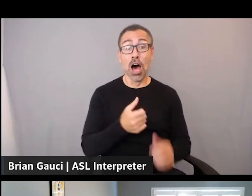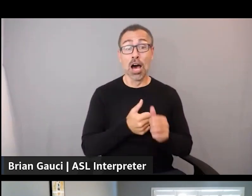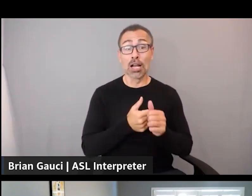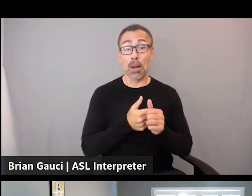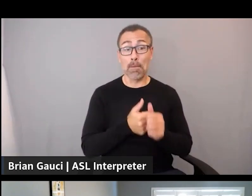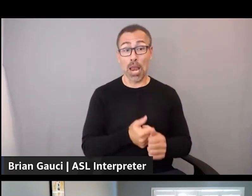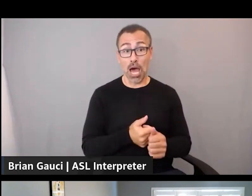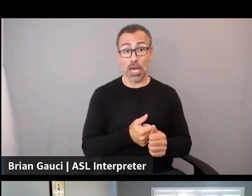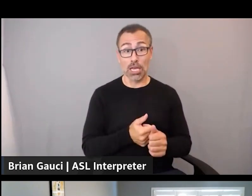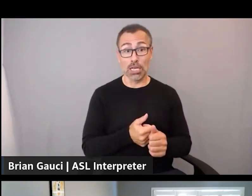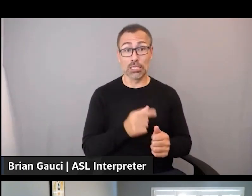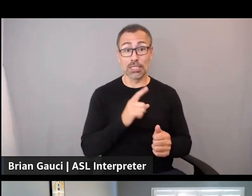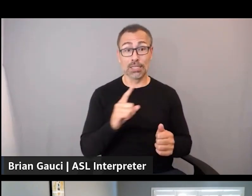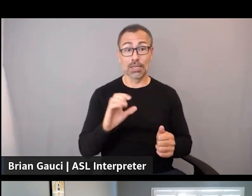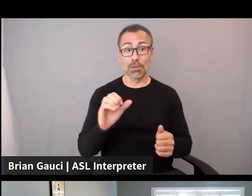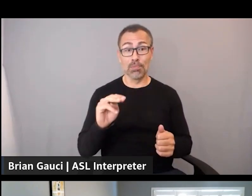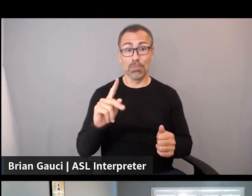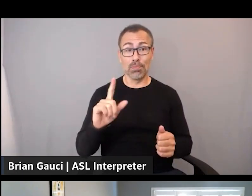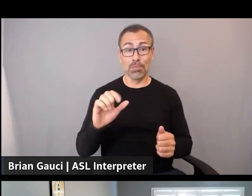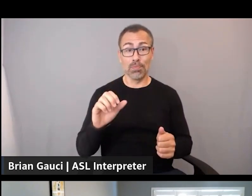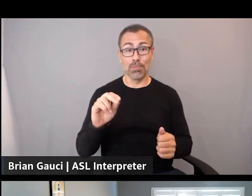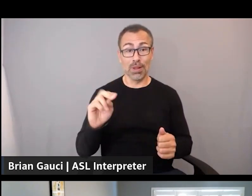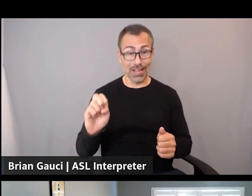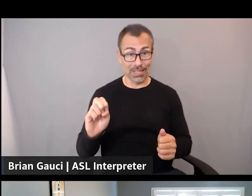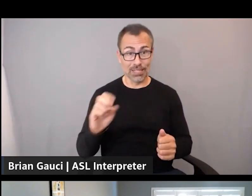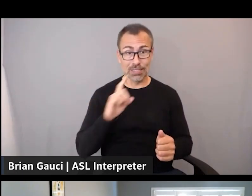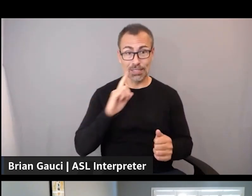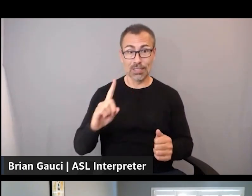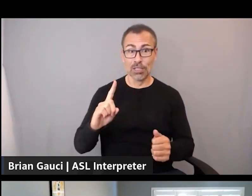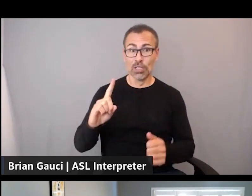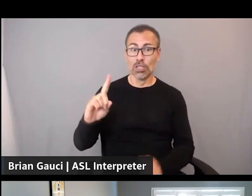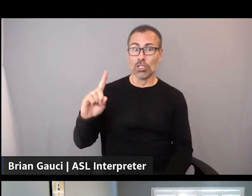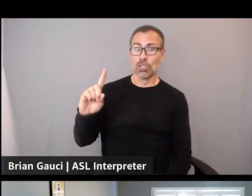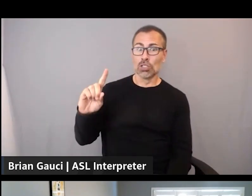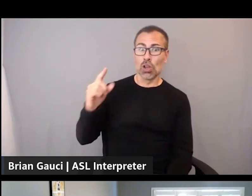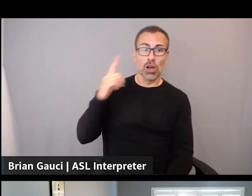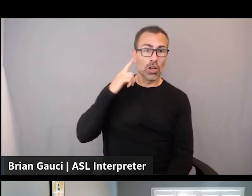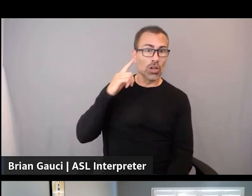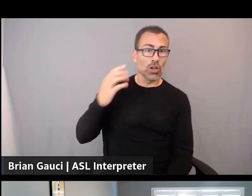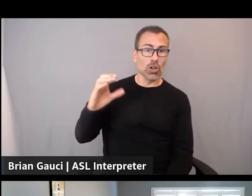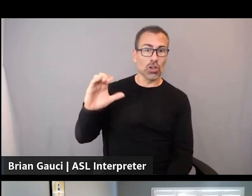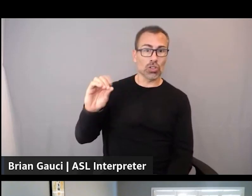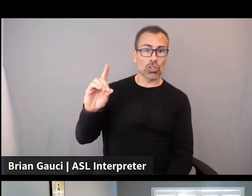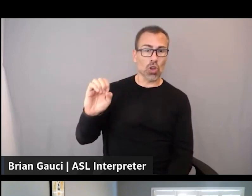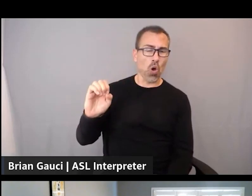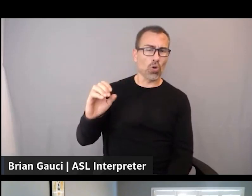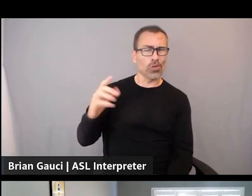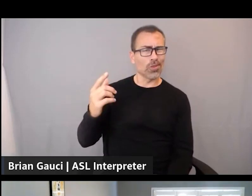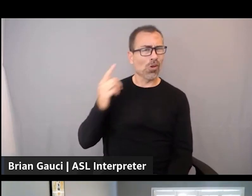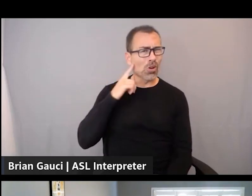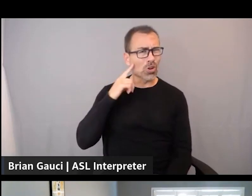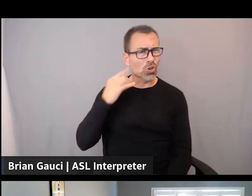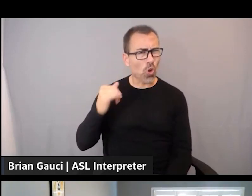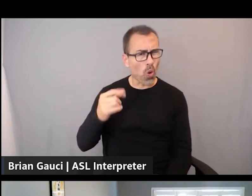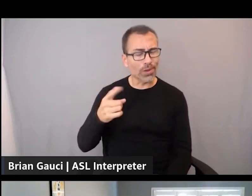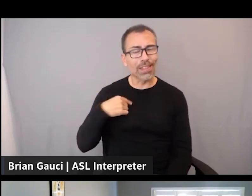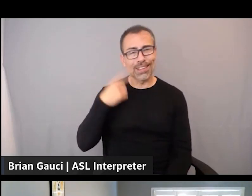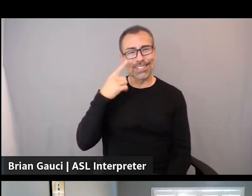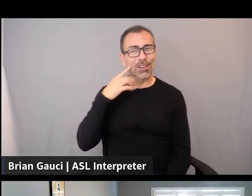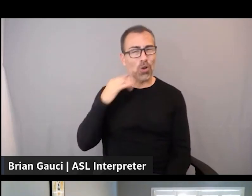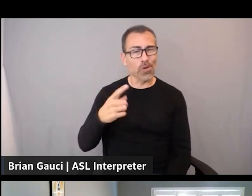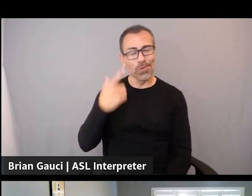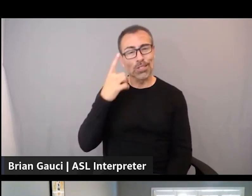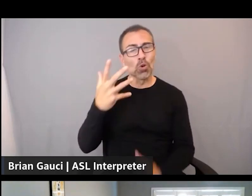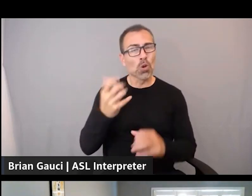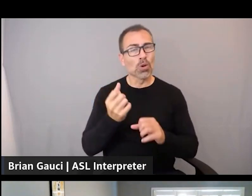Very cool. Yeah, I think that's the vision, right? We want to make people's lives Yeah. easier. And we already understand how to manage infrastructure